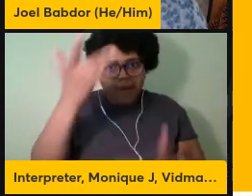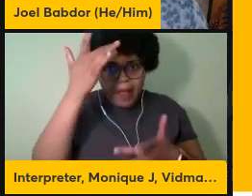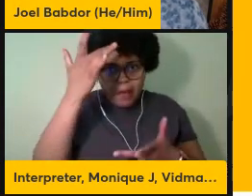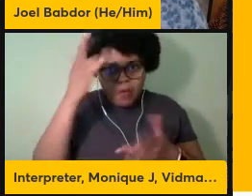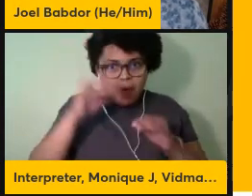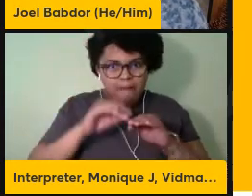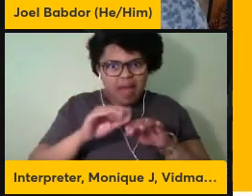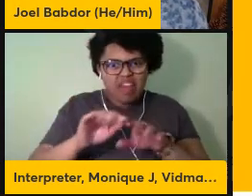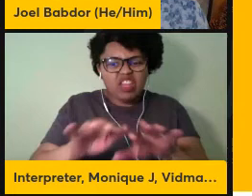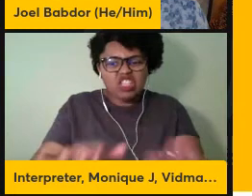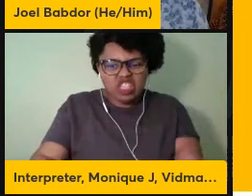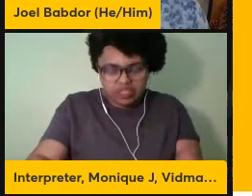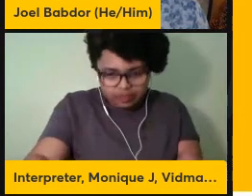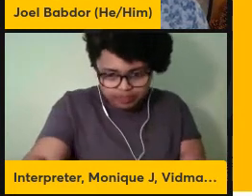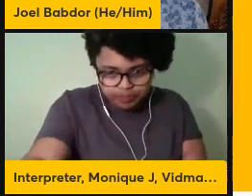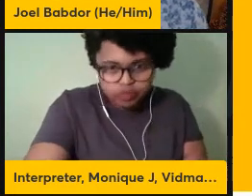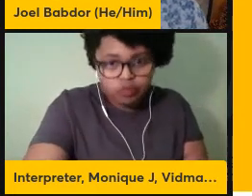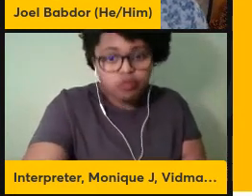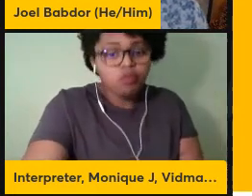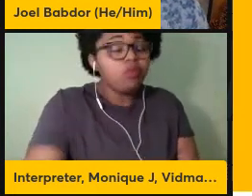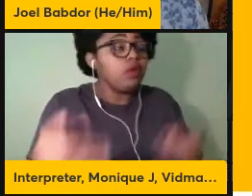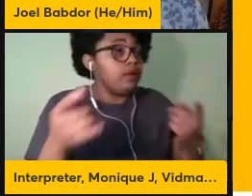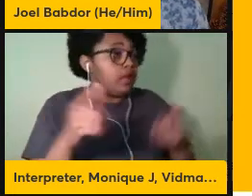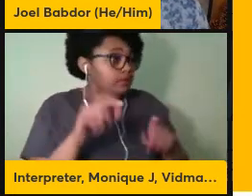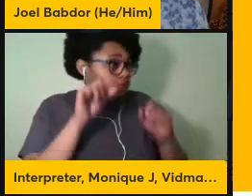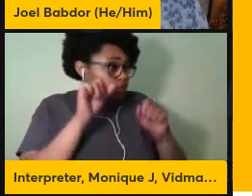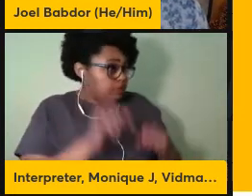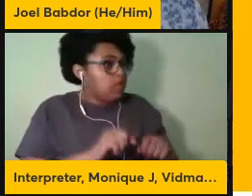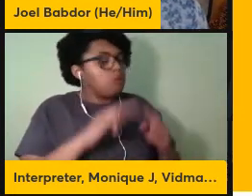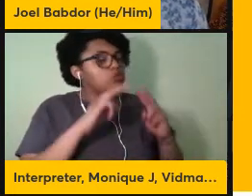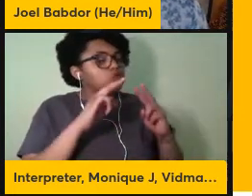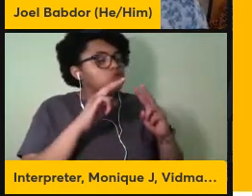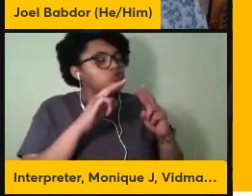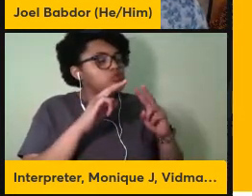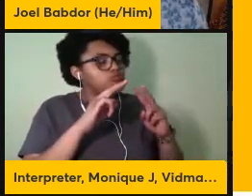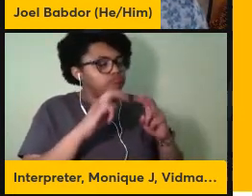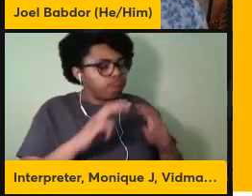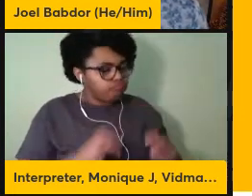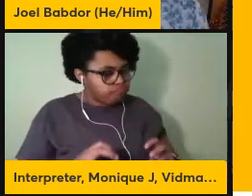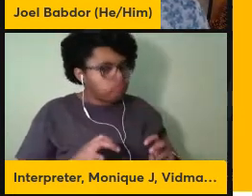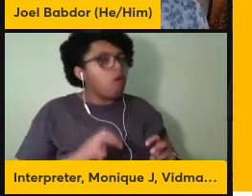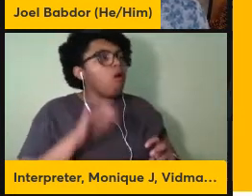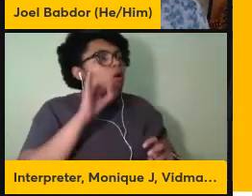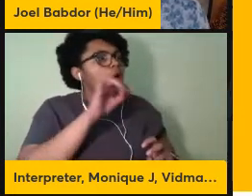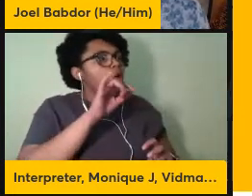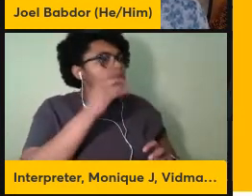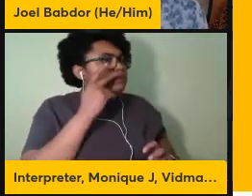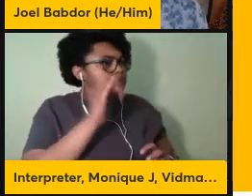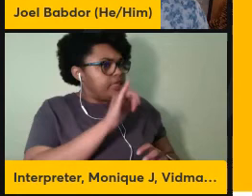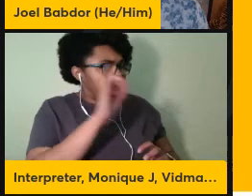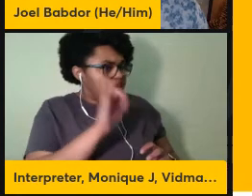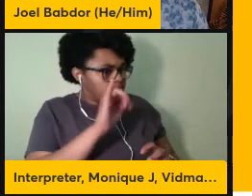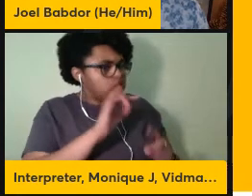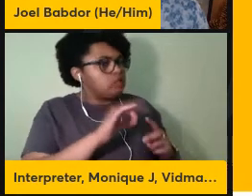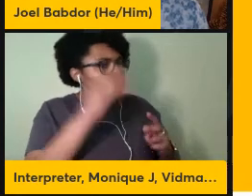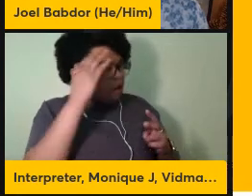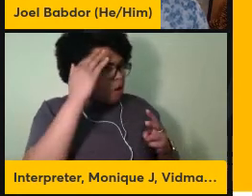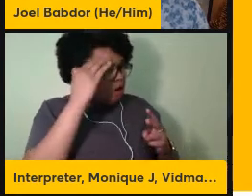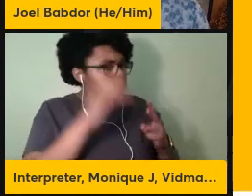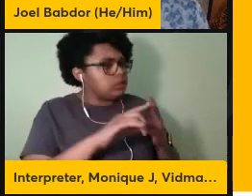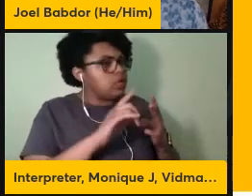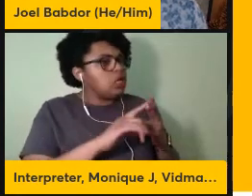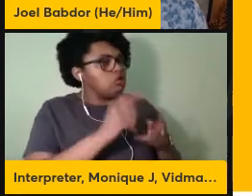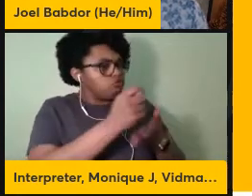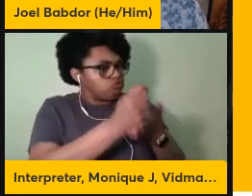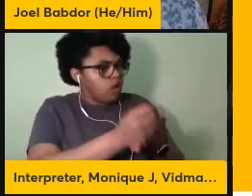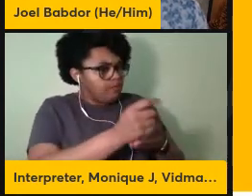to diagnose and treat novel infections. In response to the ongoing COVID-19 pandemic, Dr. Robinson has developed a